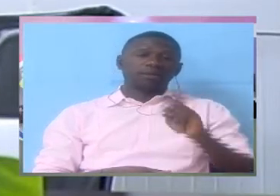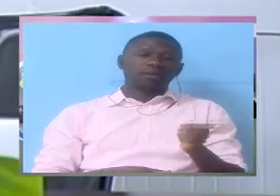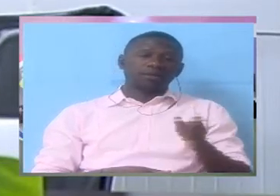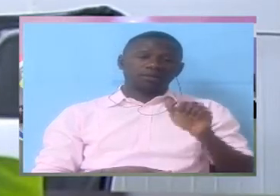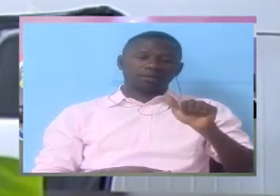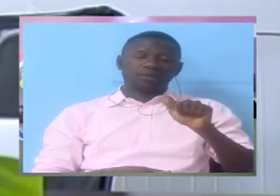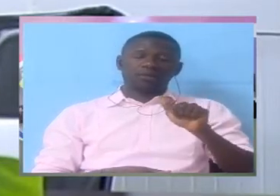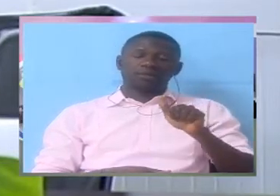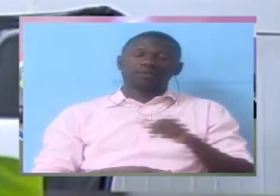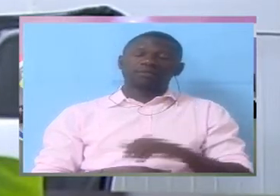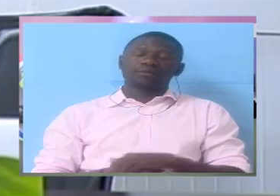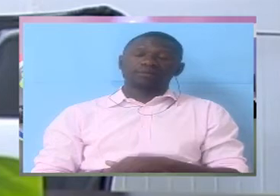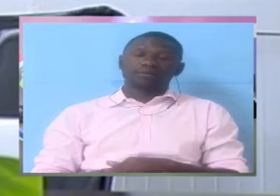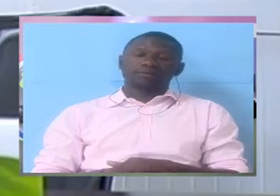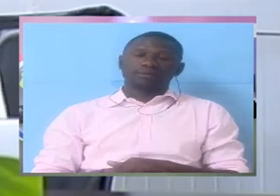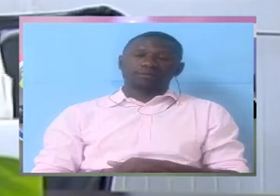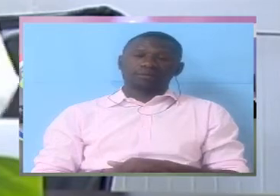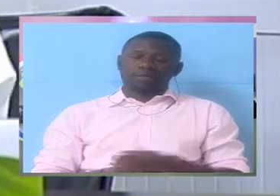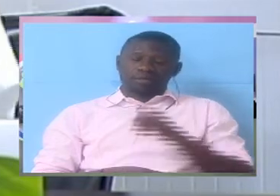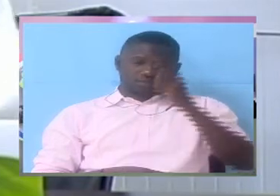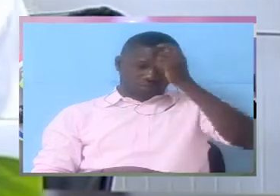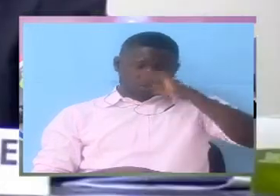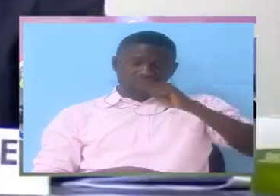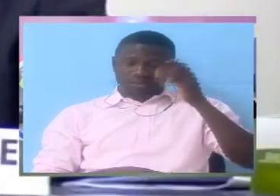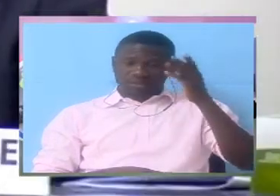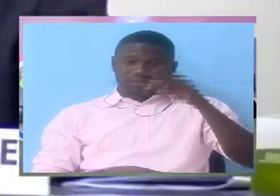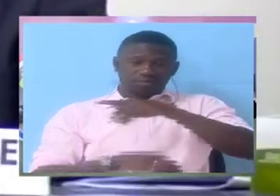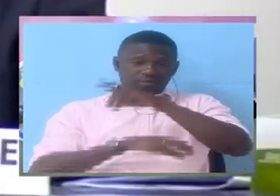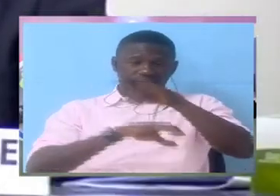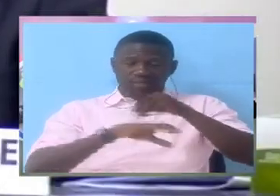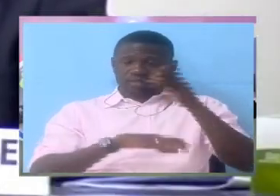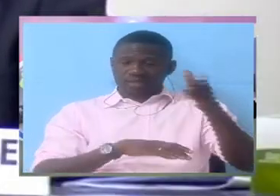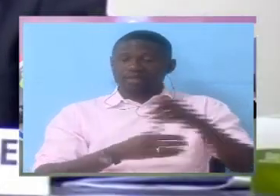Don't be economical with the truth.